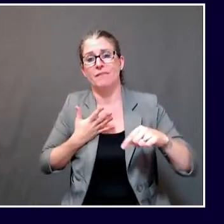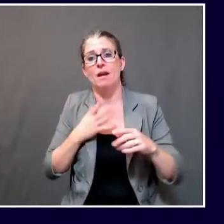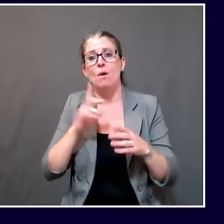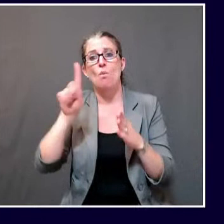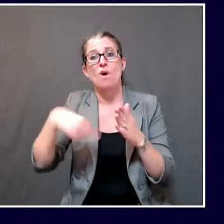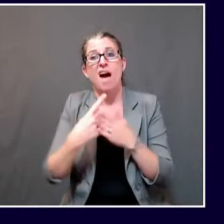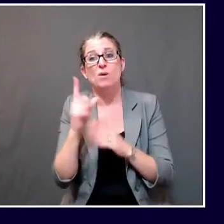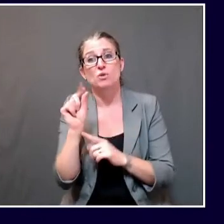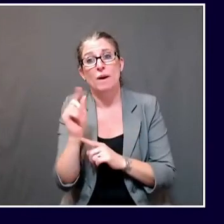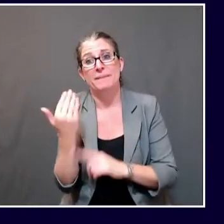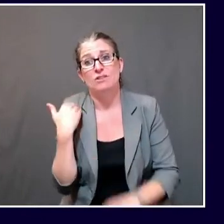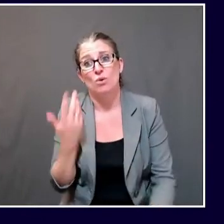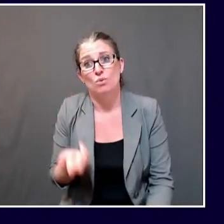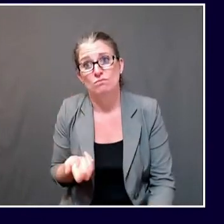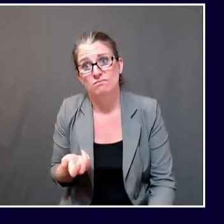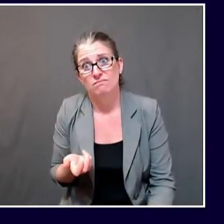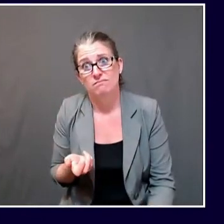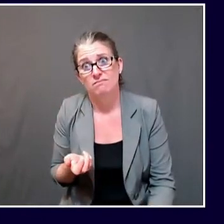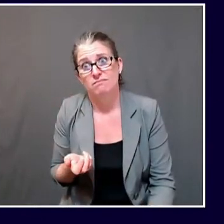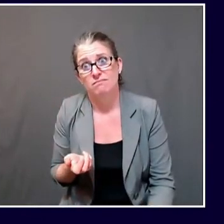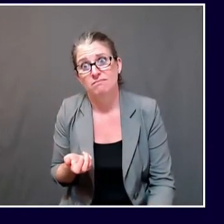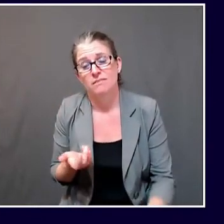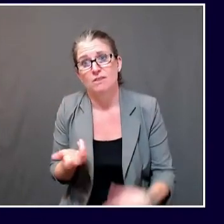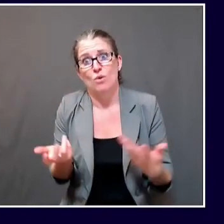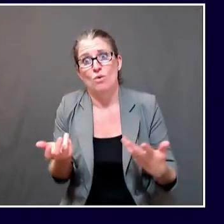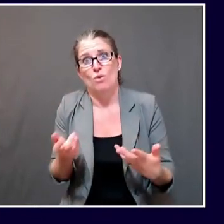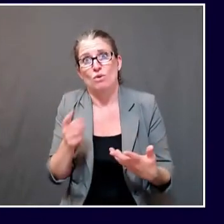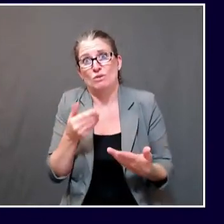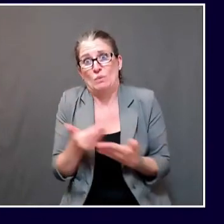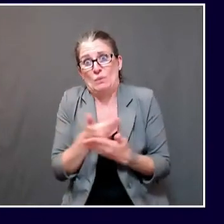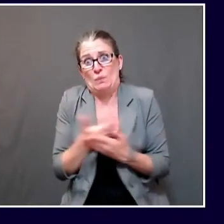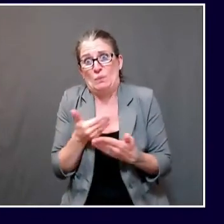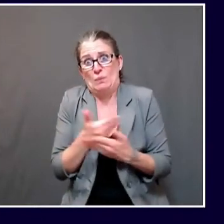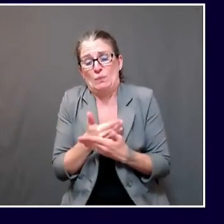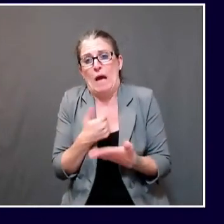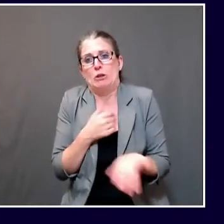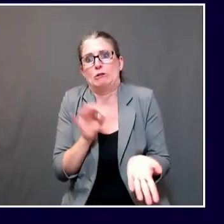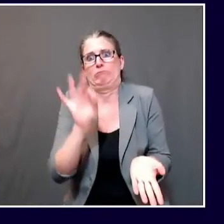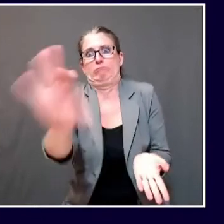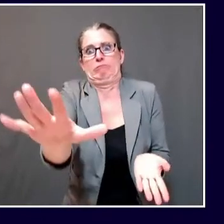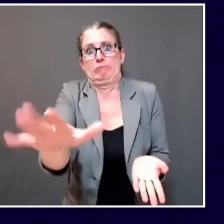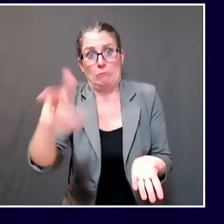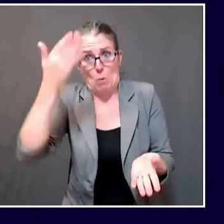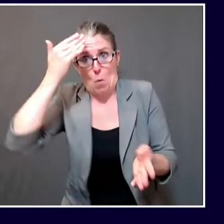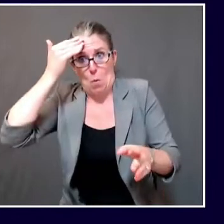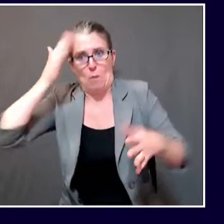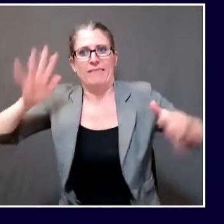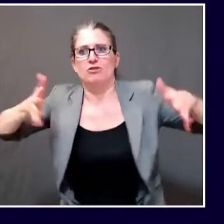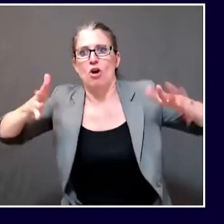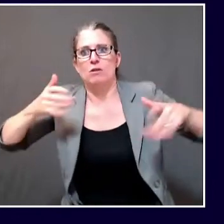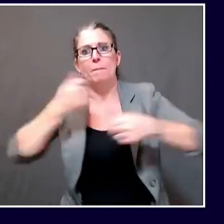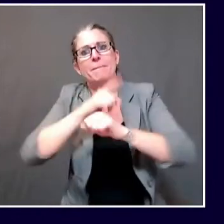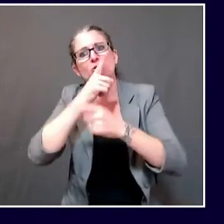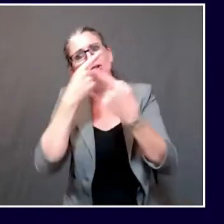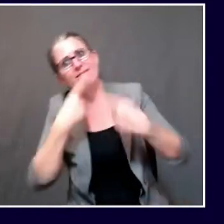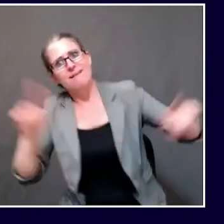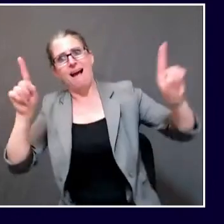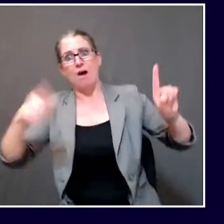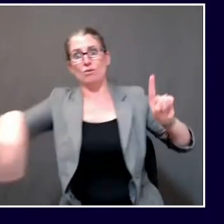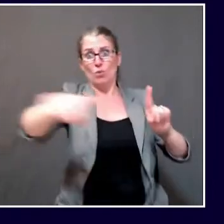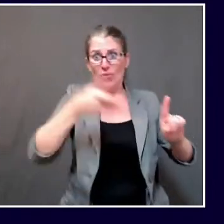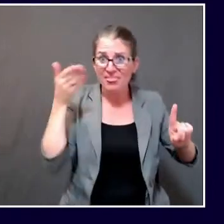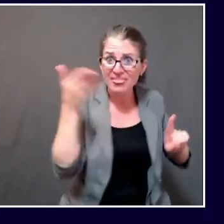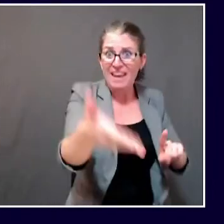it out there because of obviously the concern around potential exposures. So I do not at this time know the exact composition of